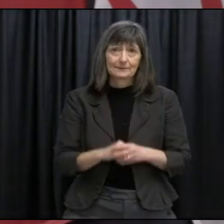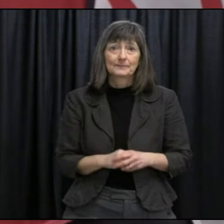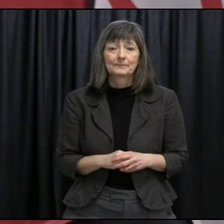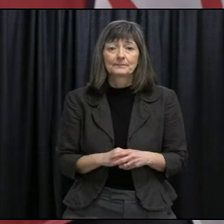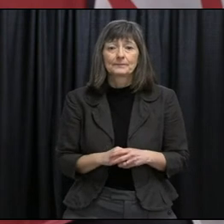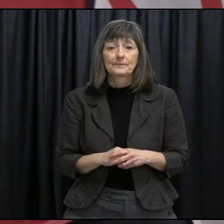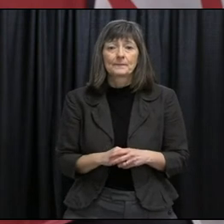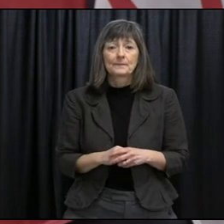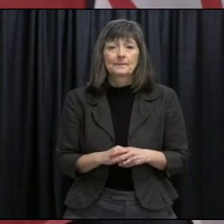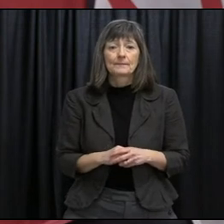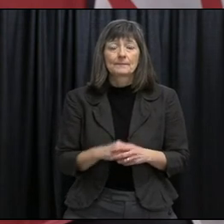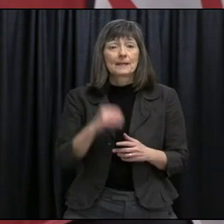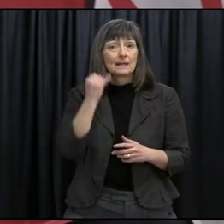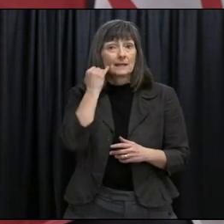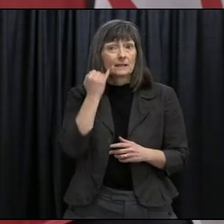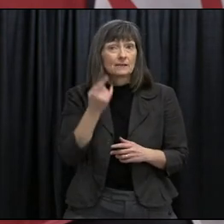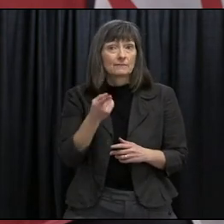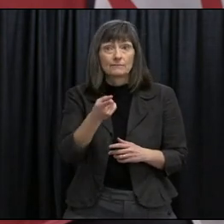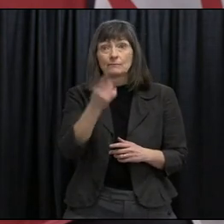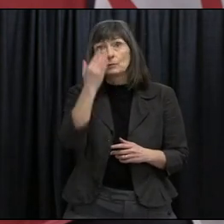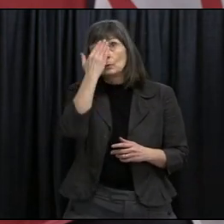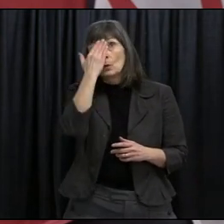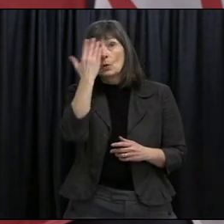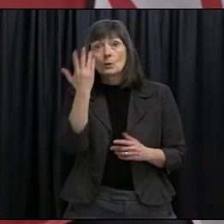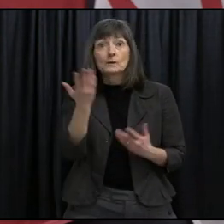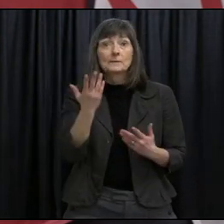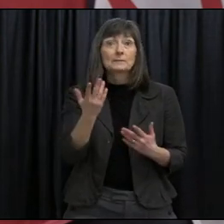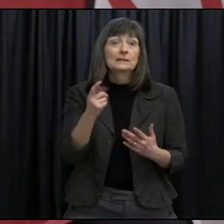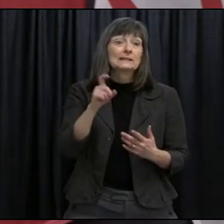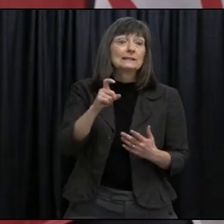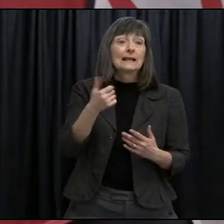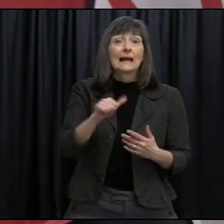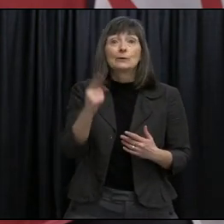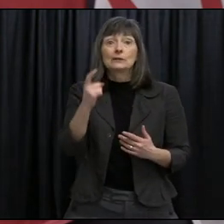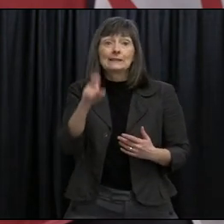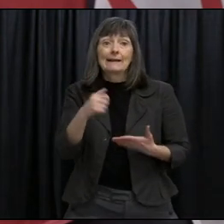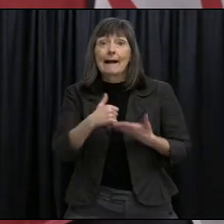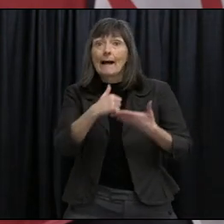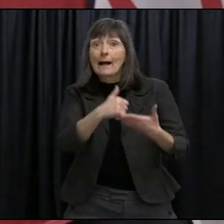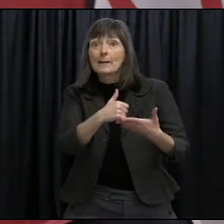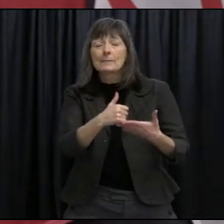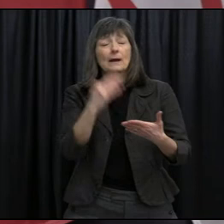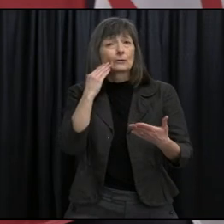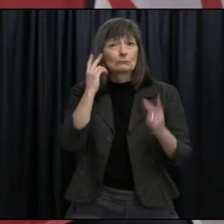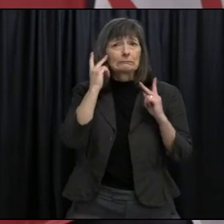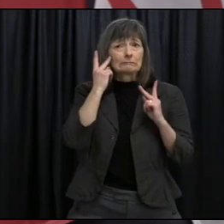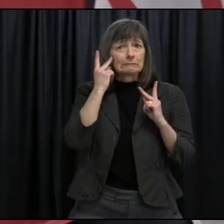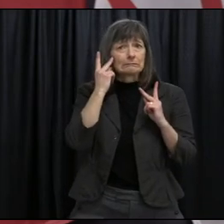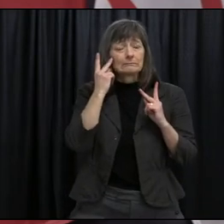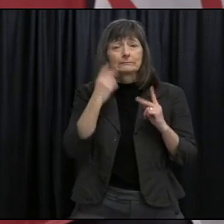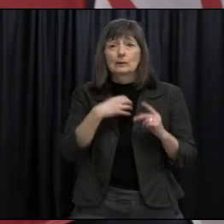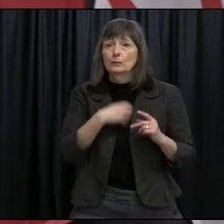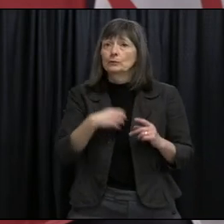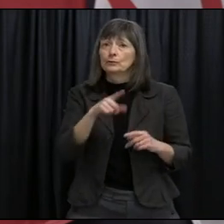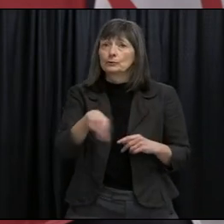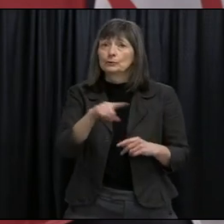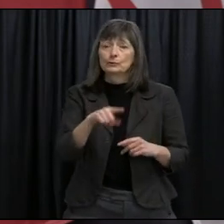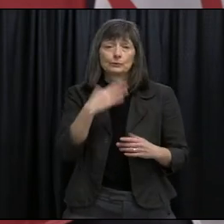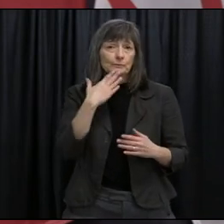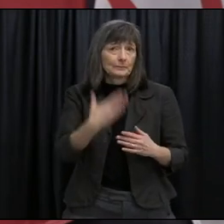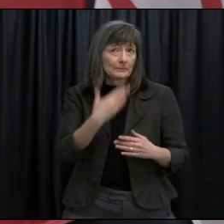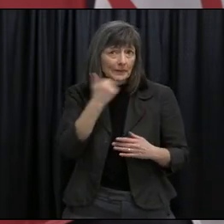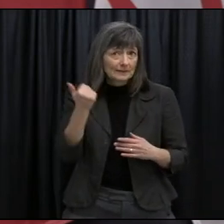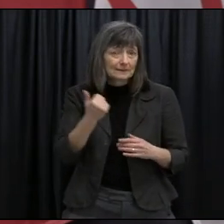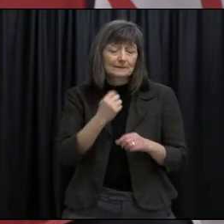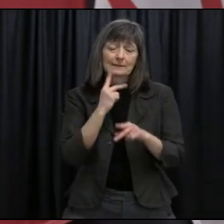If you know of anybody who needs an uplift, reach out, because these can be anxious times. And I wish everybody well.